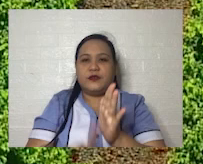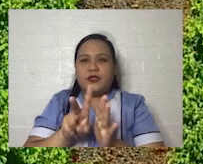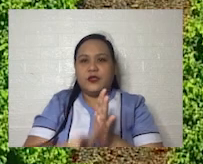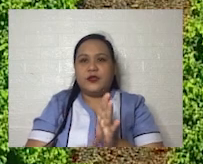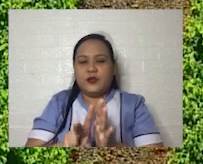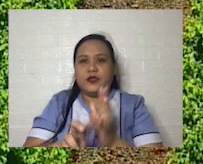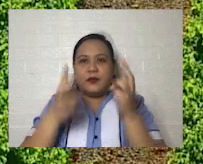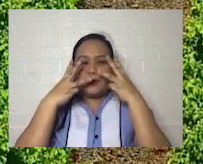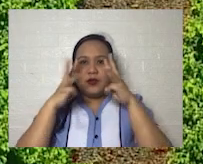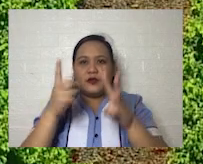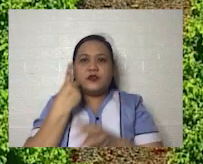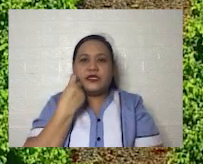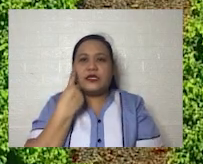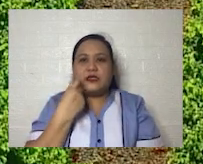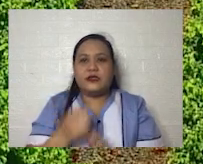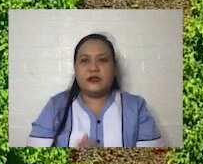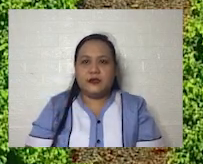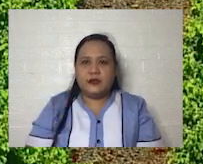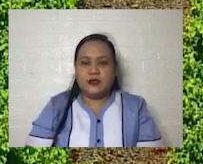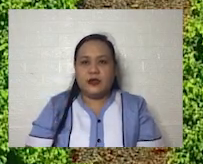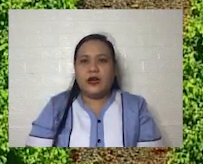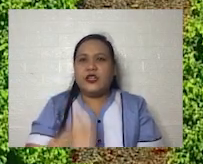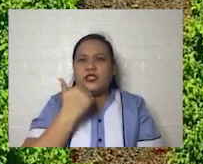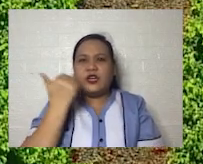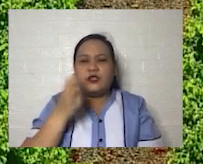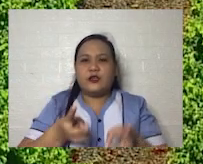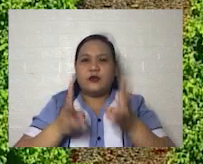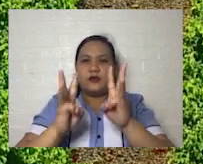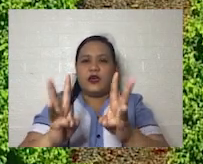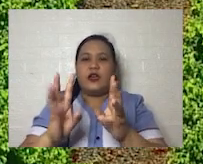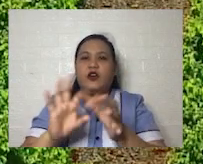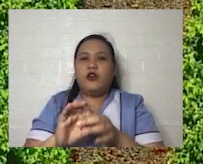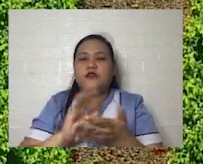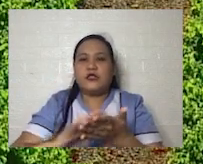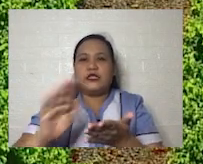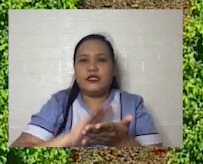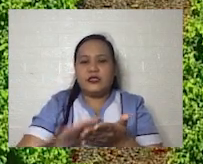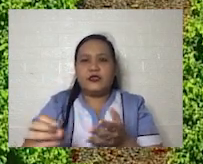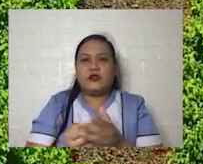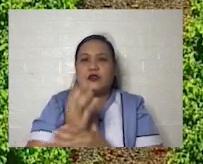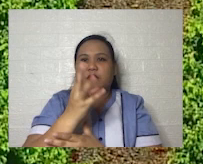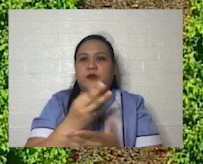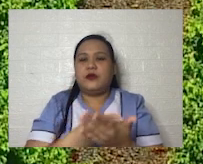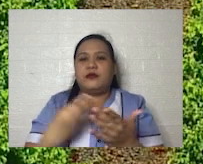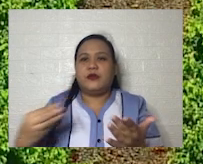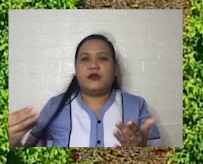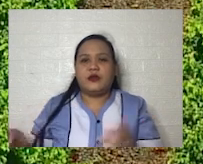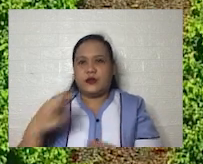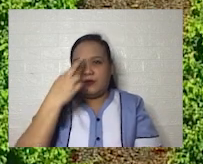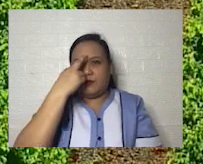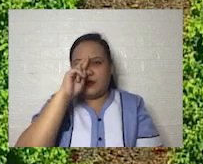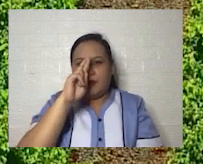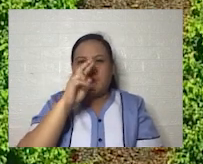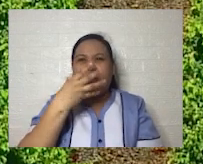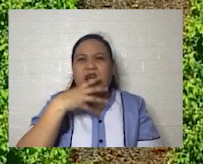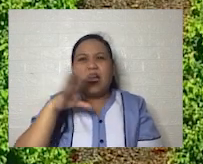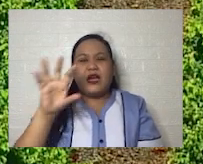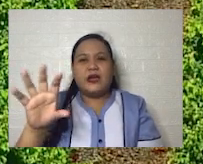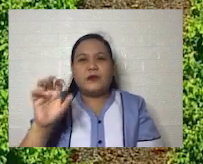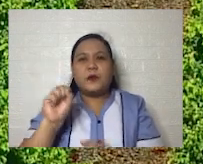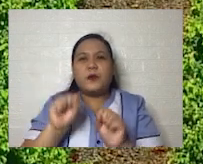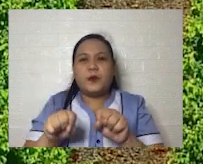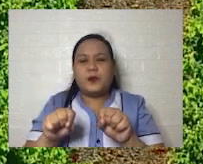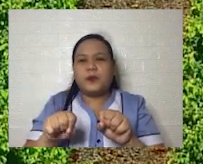The video demonstration that you have just watched is another way of sterilizing the growing media.